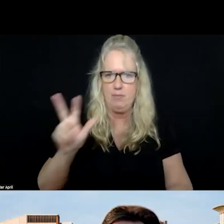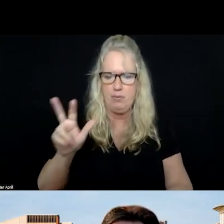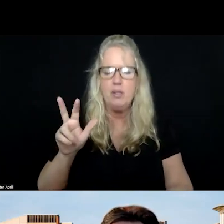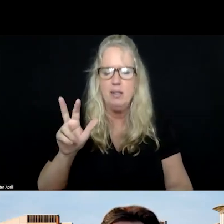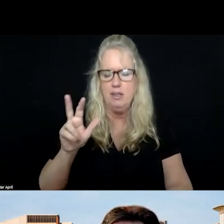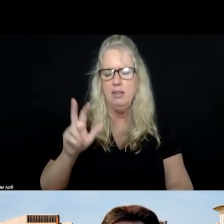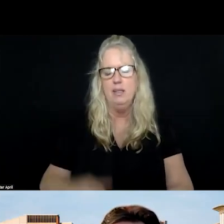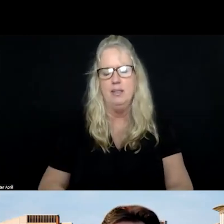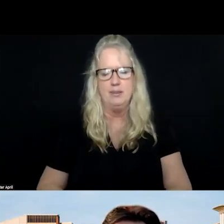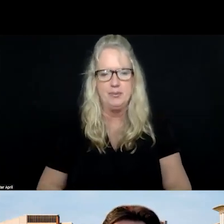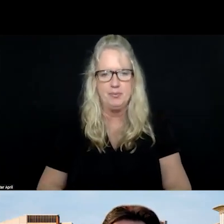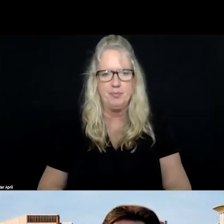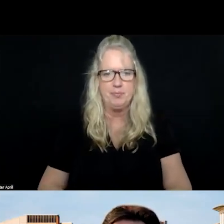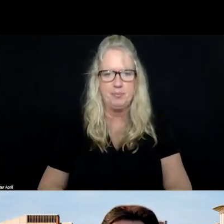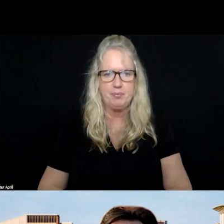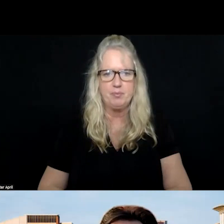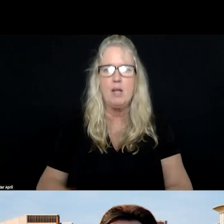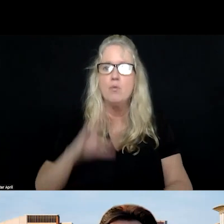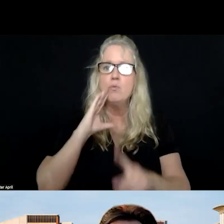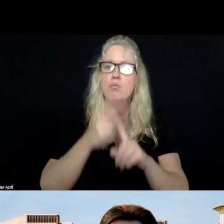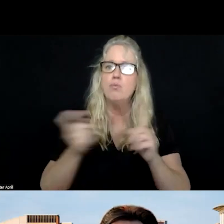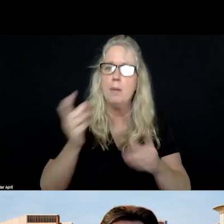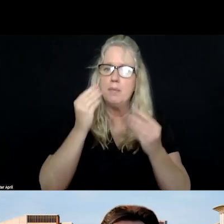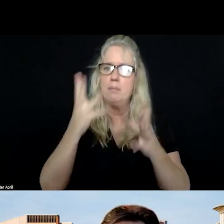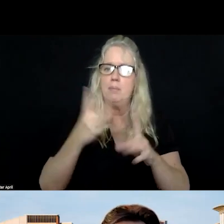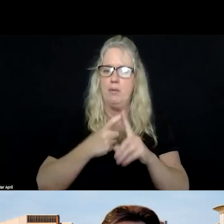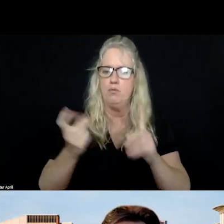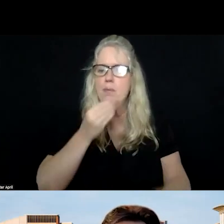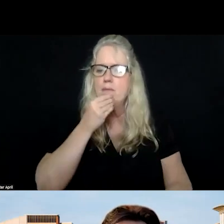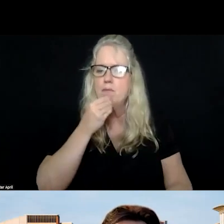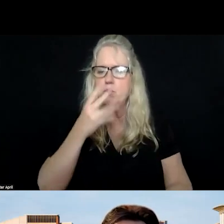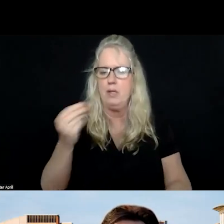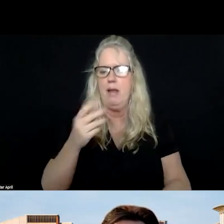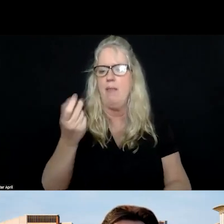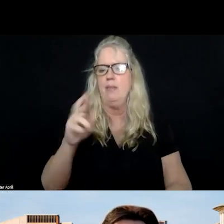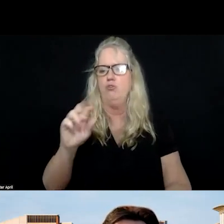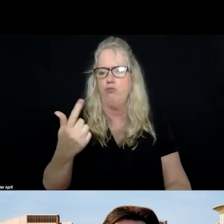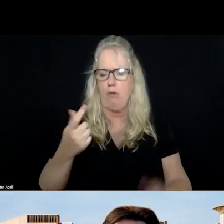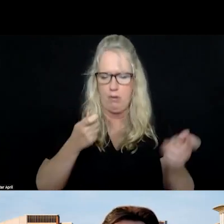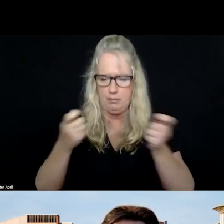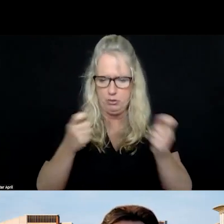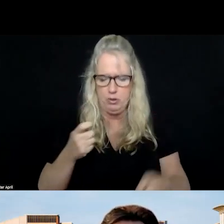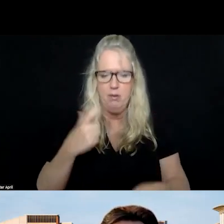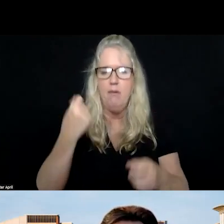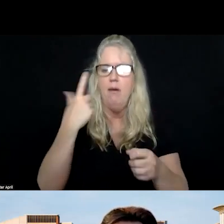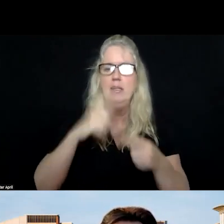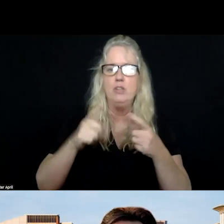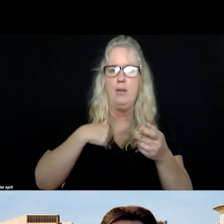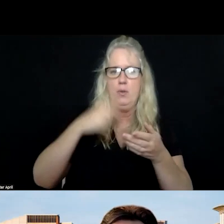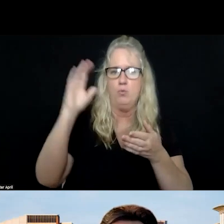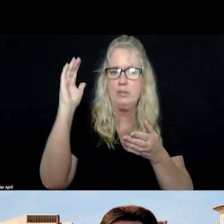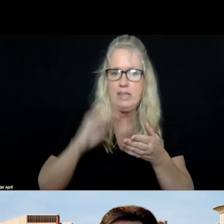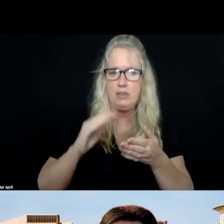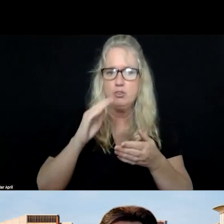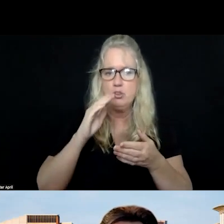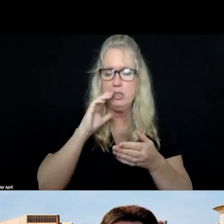in 1993, according to data from the Food and Drug Administration. The reduction of opioids in